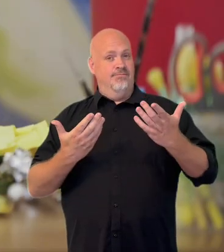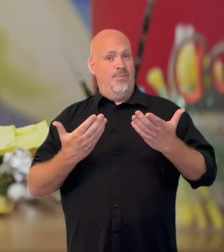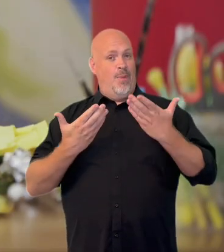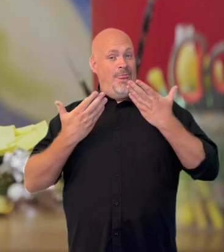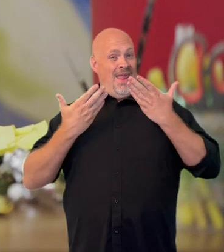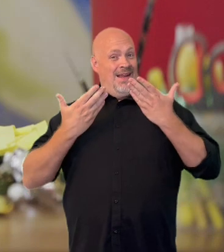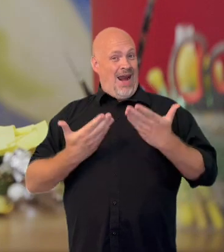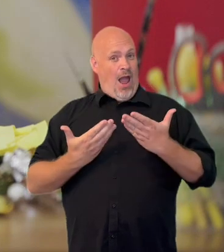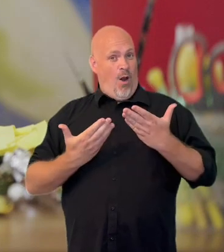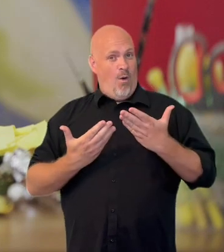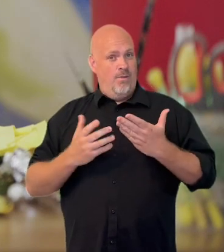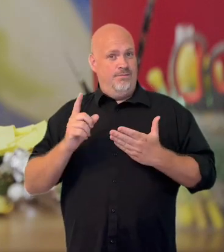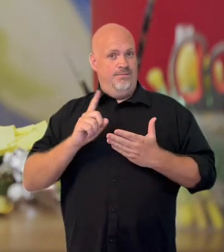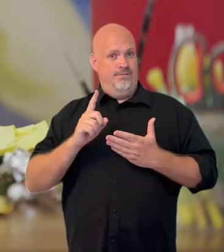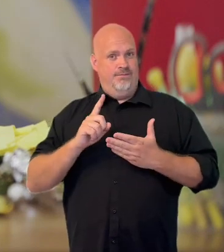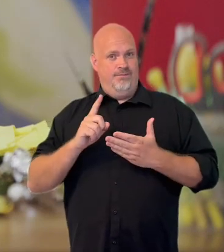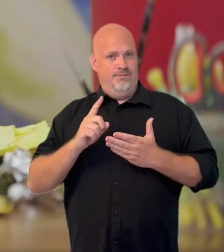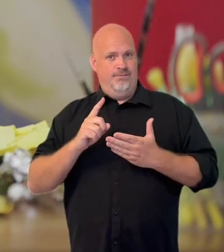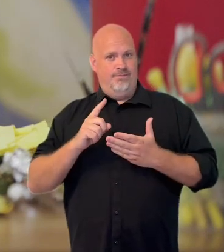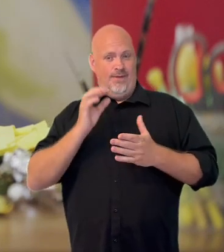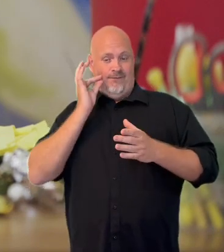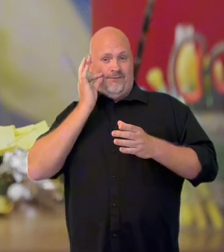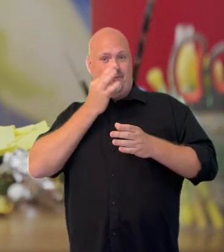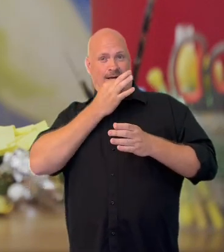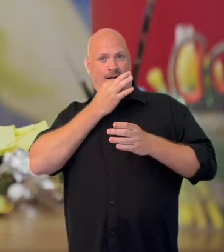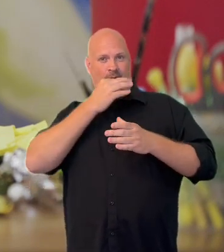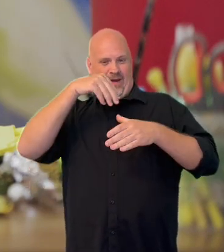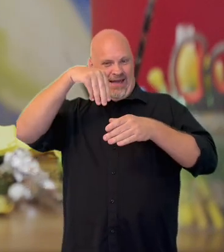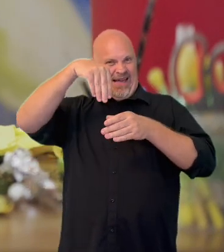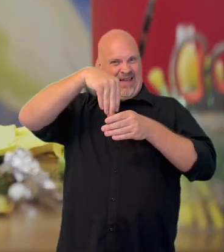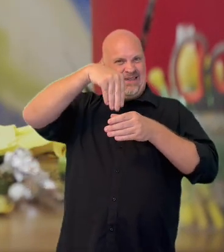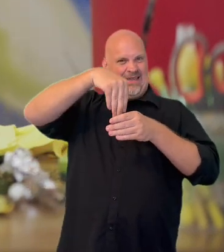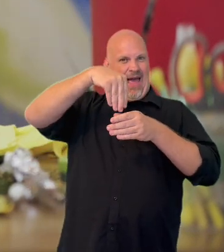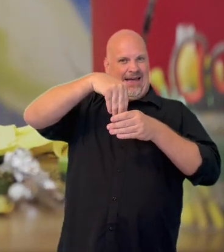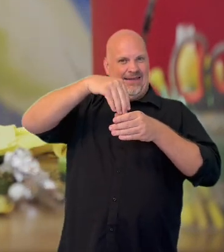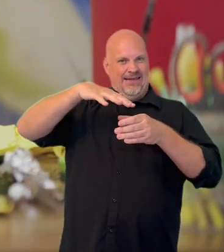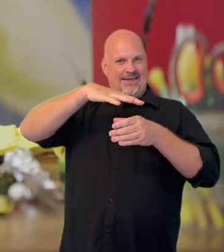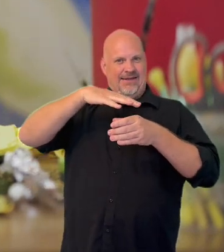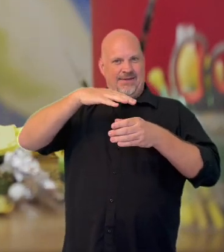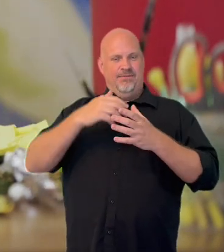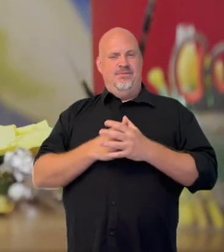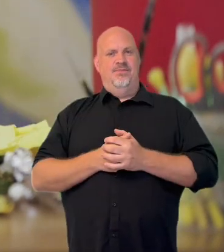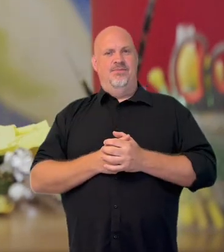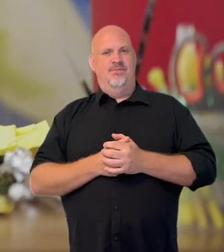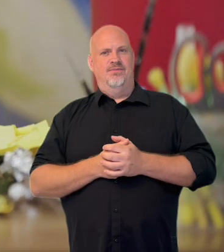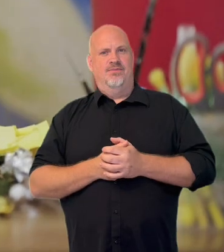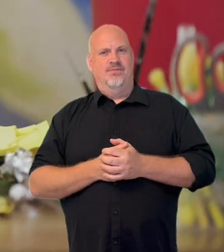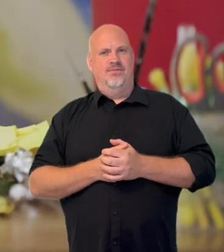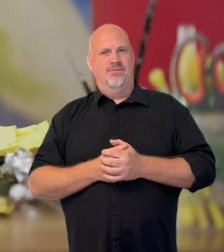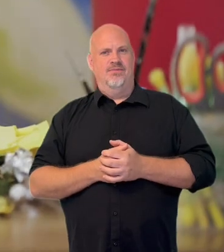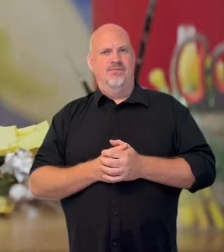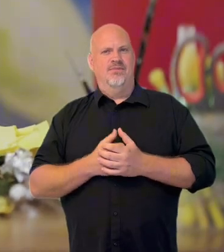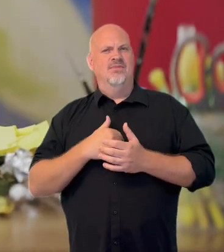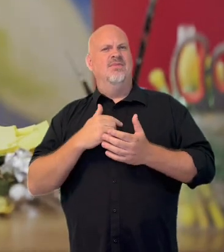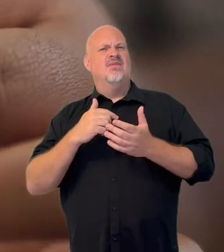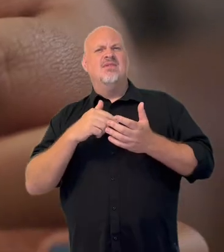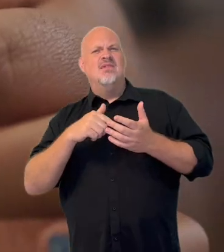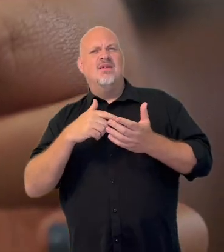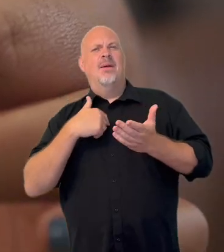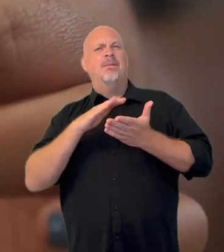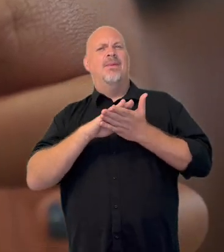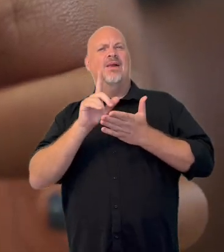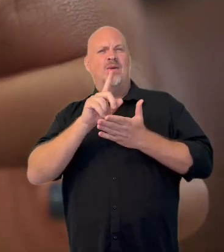mean all these lovely frilly bits here and the cross section that I spoke about earlier when we made our